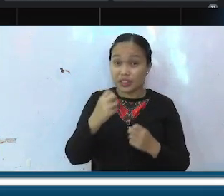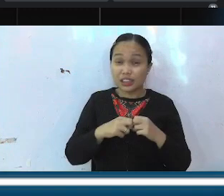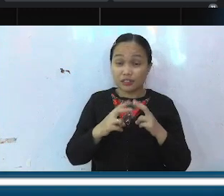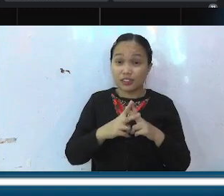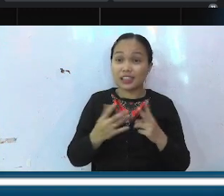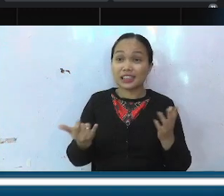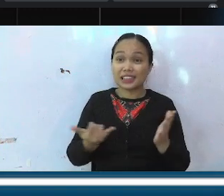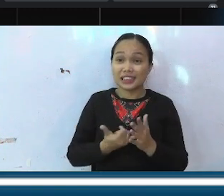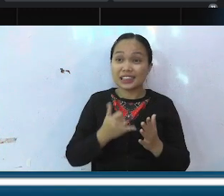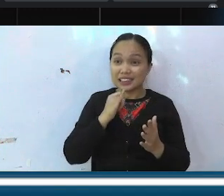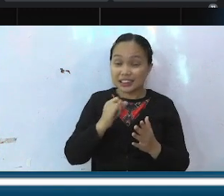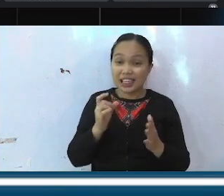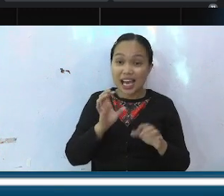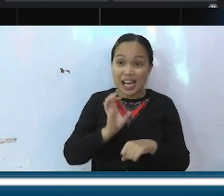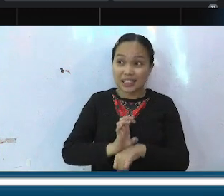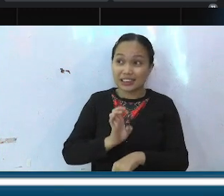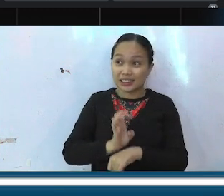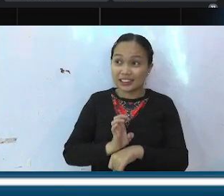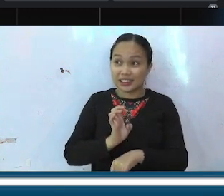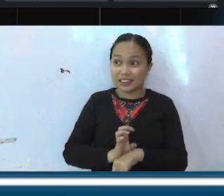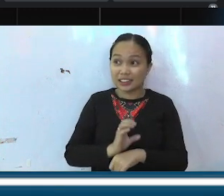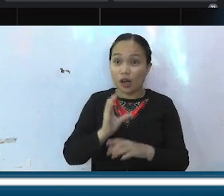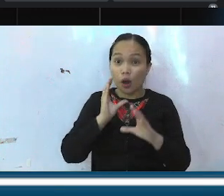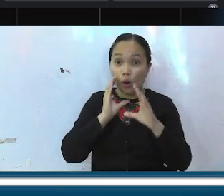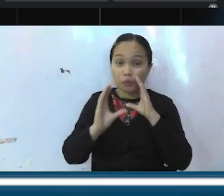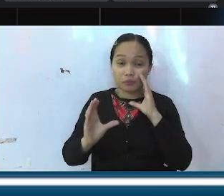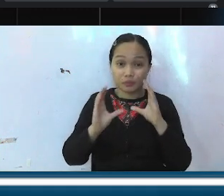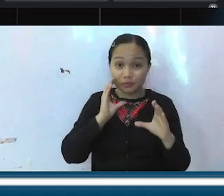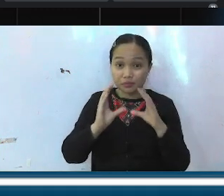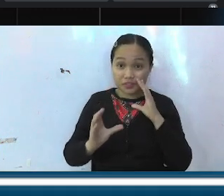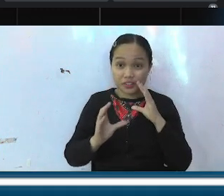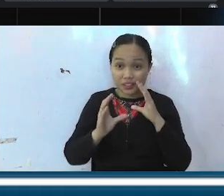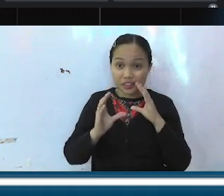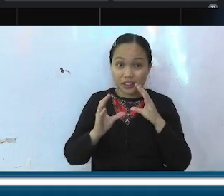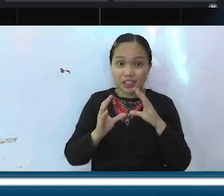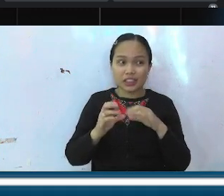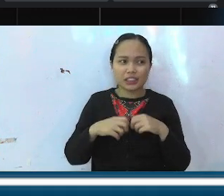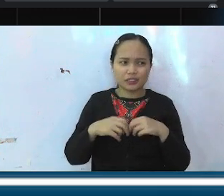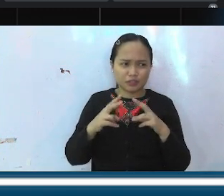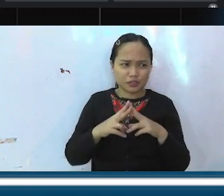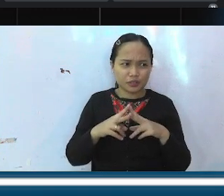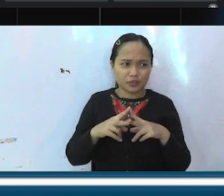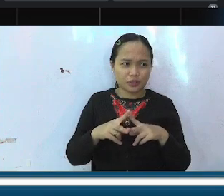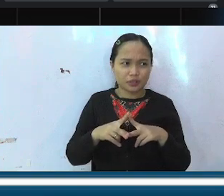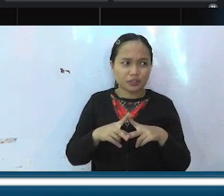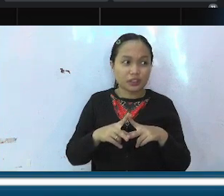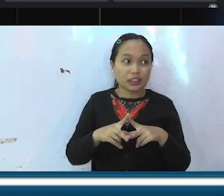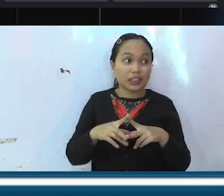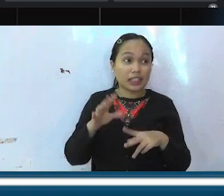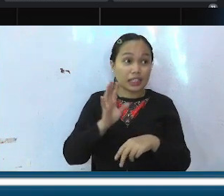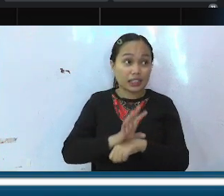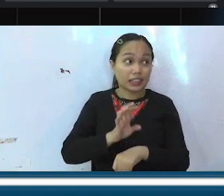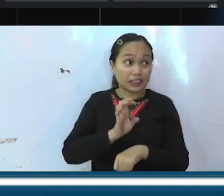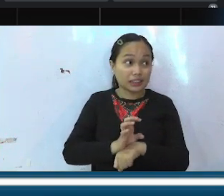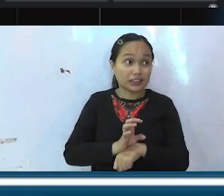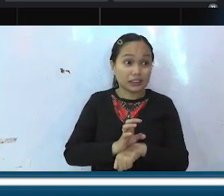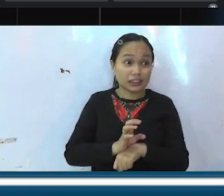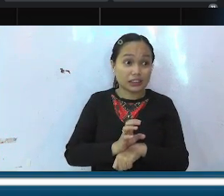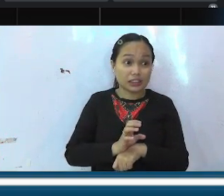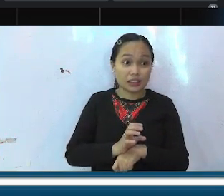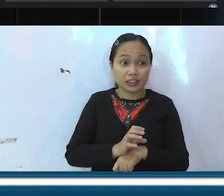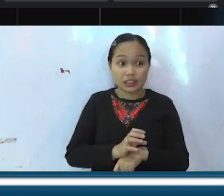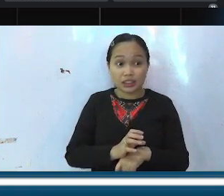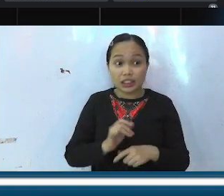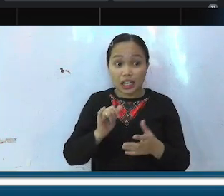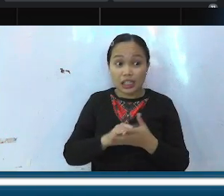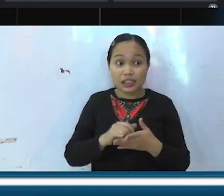conference, I like this it. This is an English conference. Even though this is an English conference, even though this